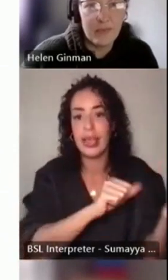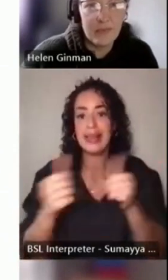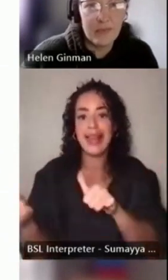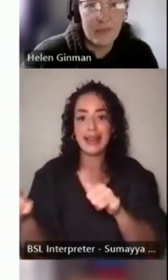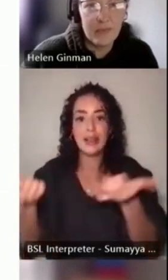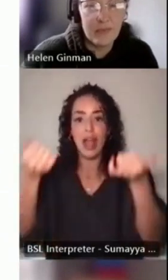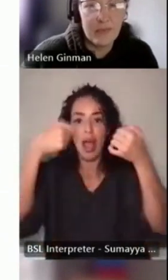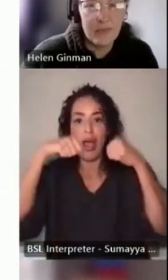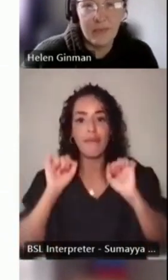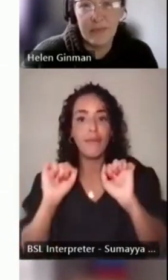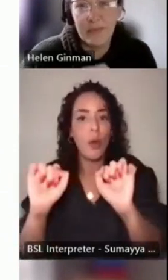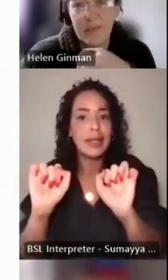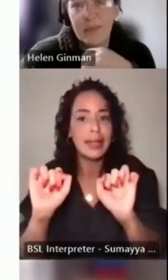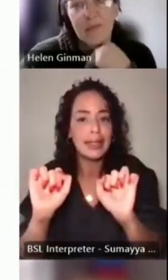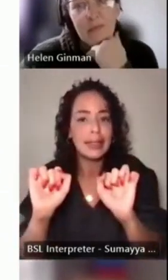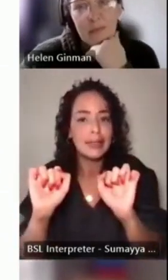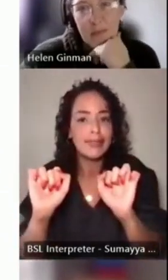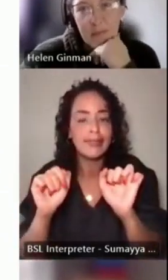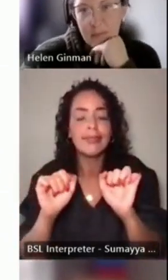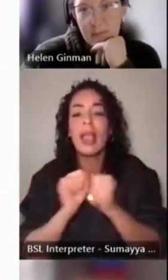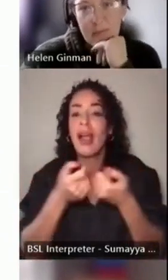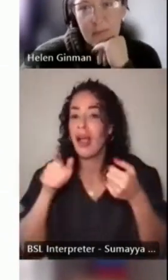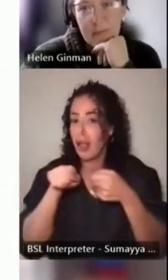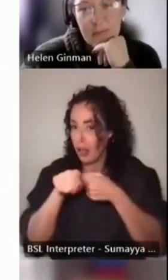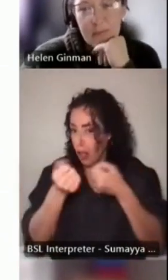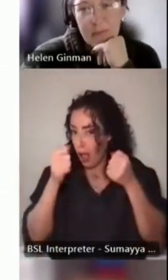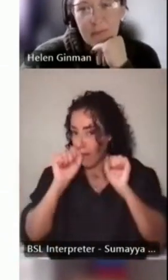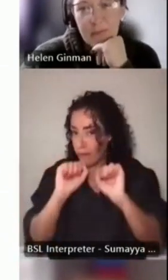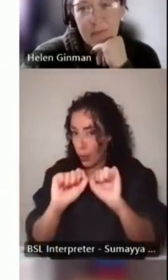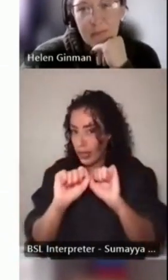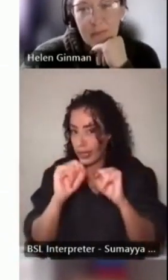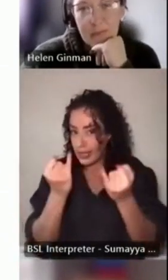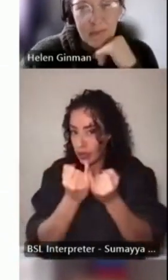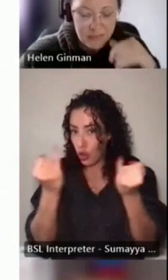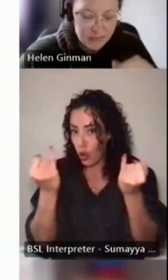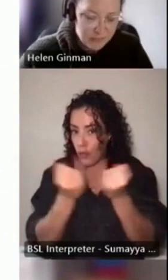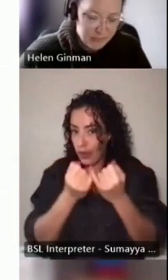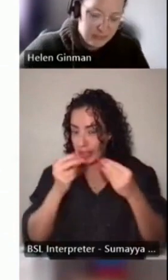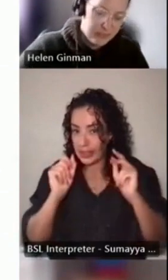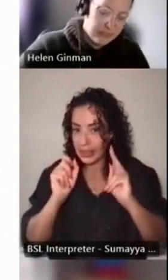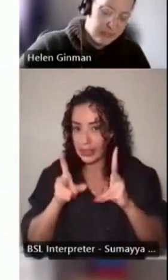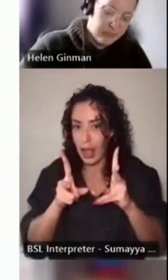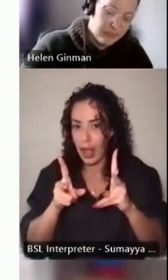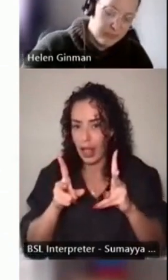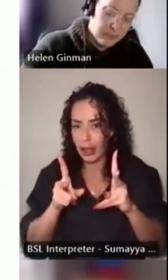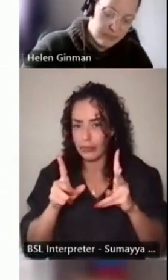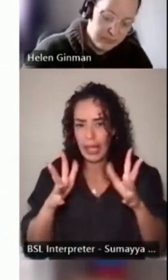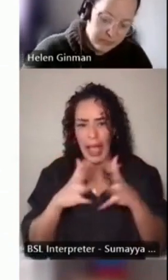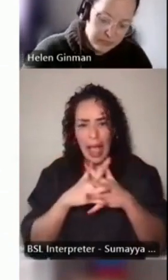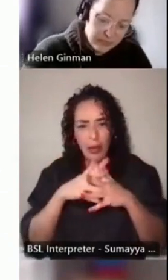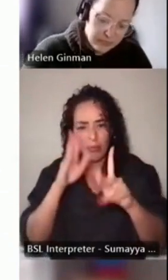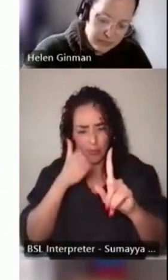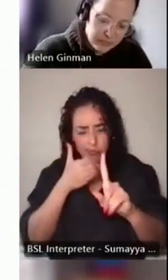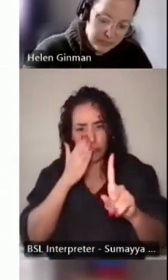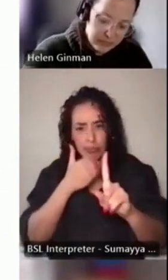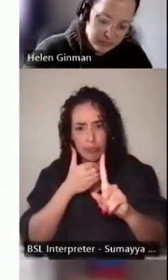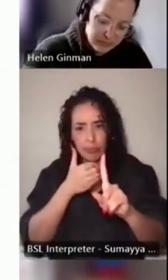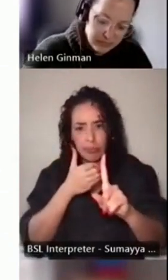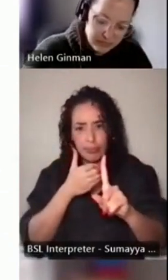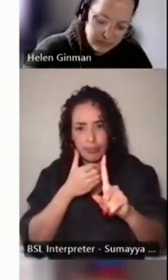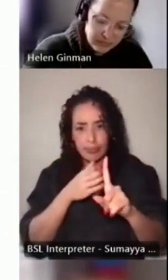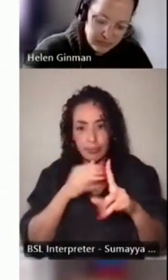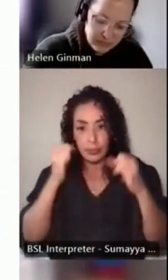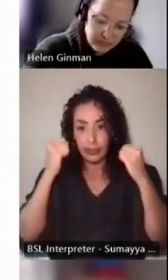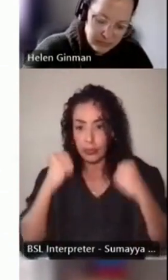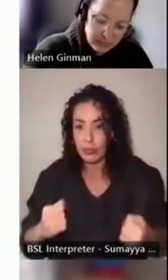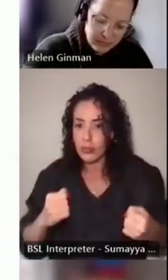avoiding. So avoidance is a conflict style that's categorized by a low level of assertiveness